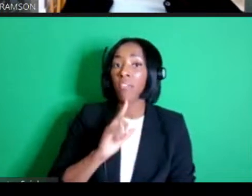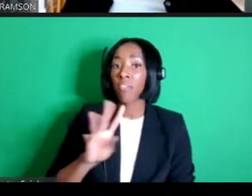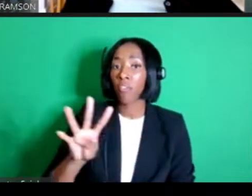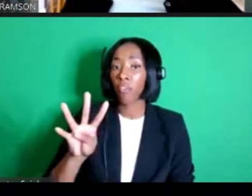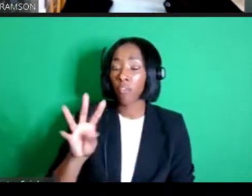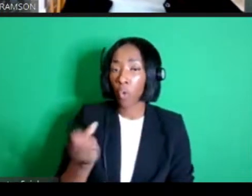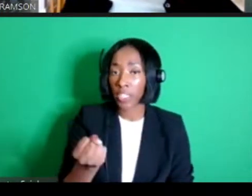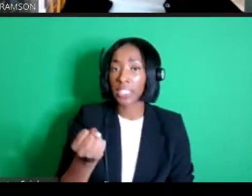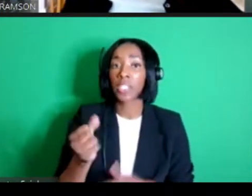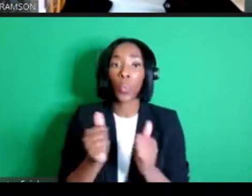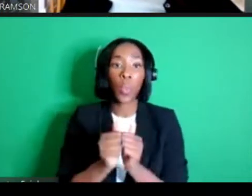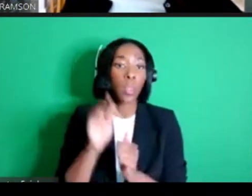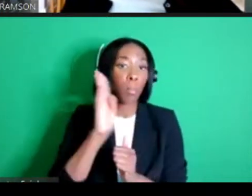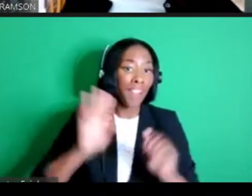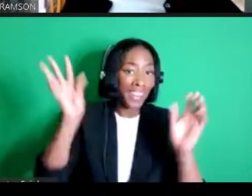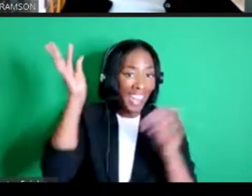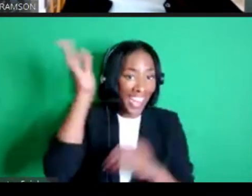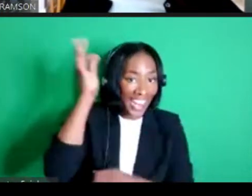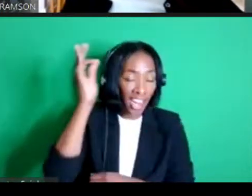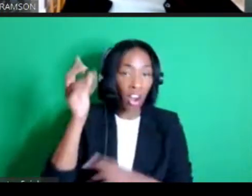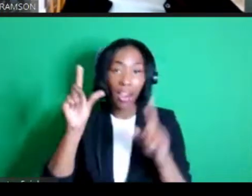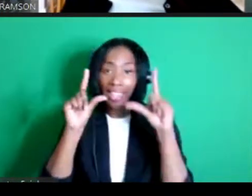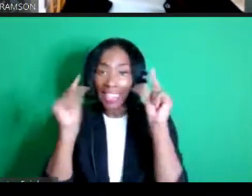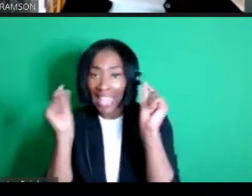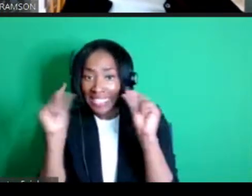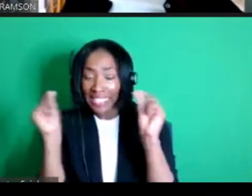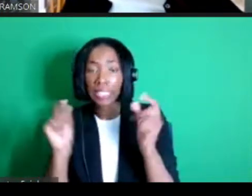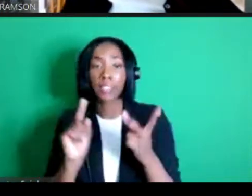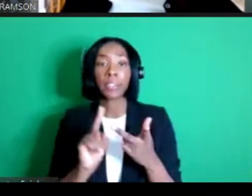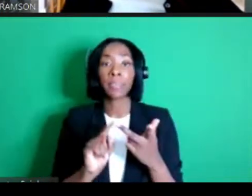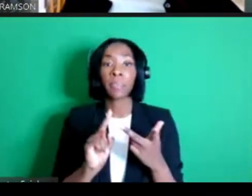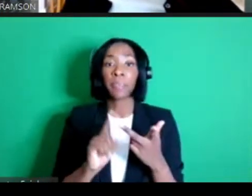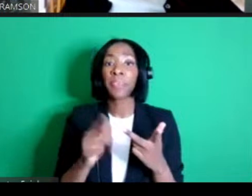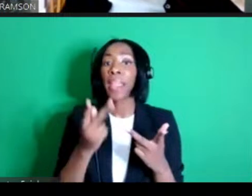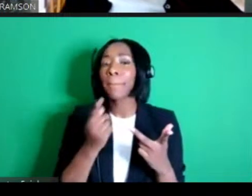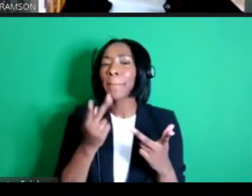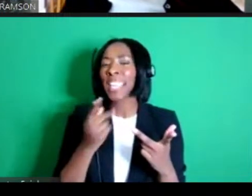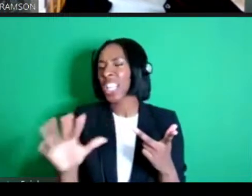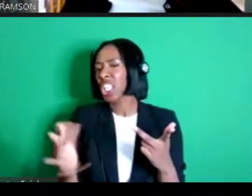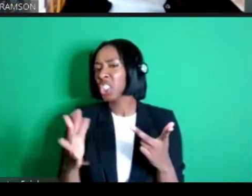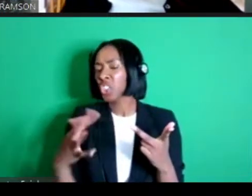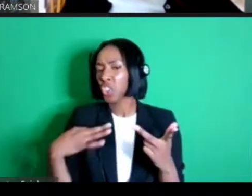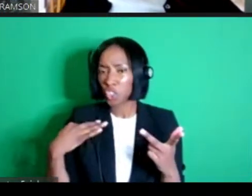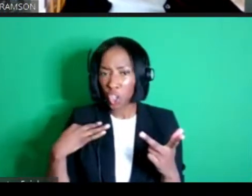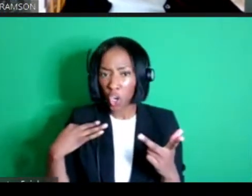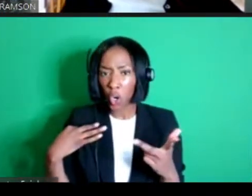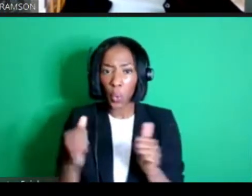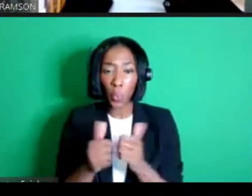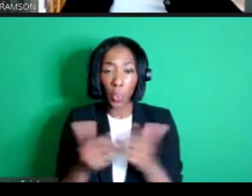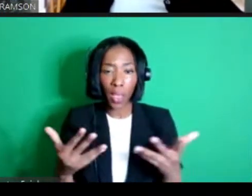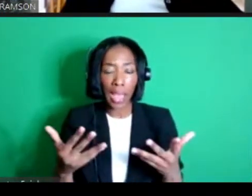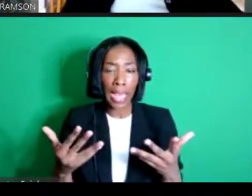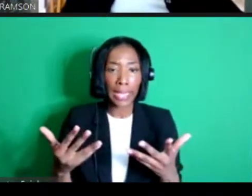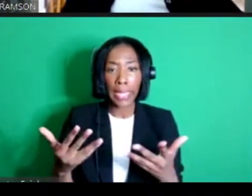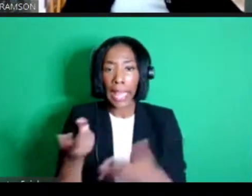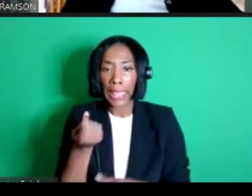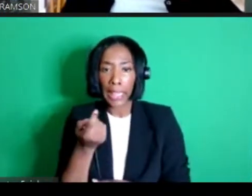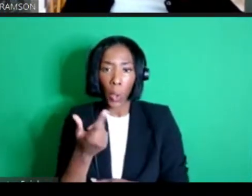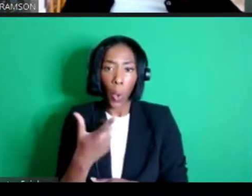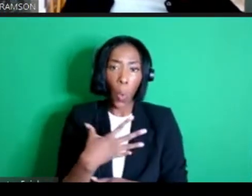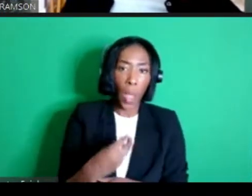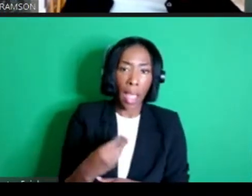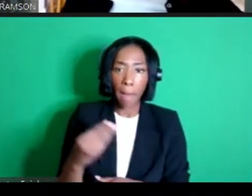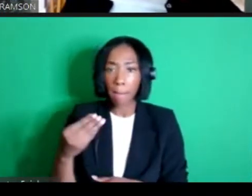with brown hair. I have glasses. I'm wearing a pinkish shirt with a little feather, white and black, and